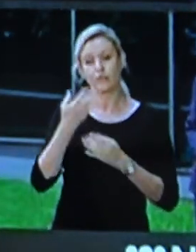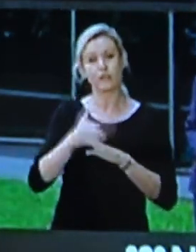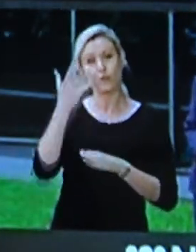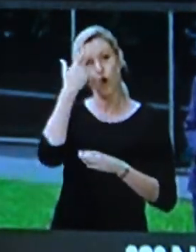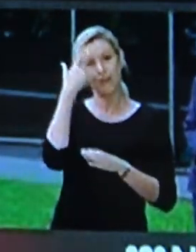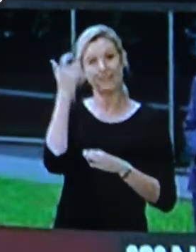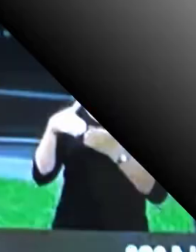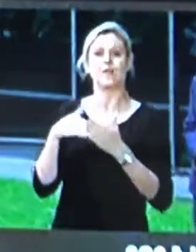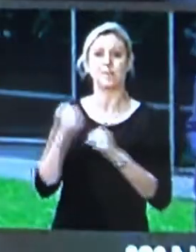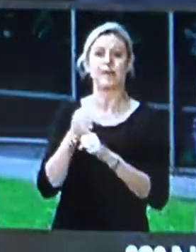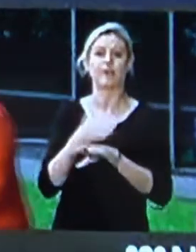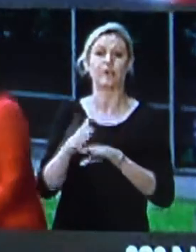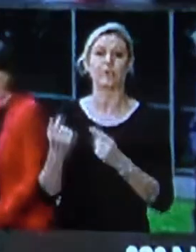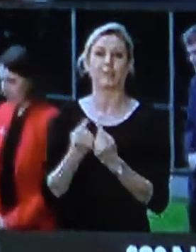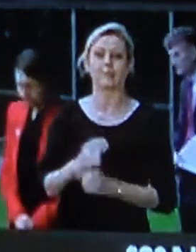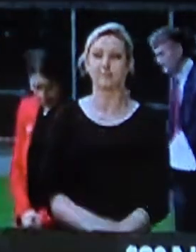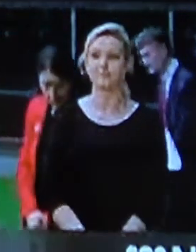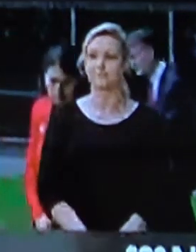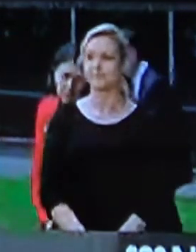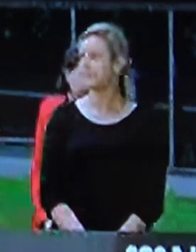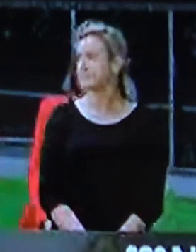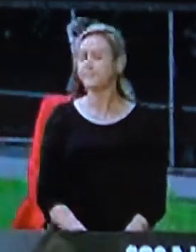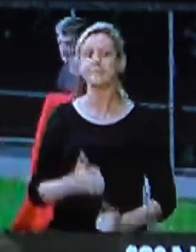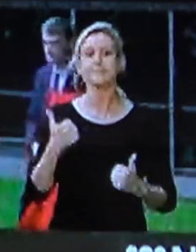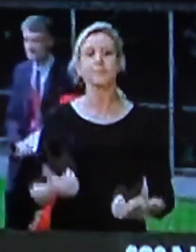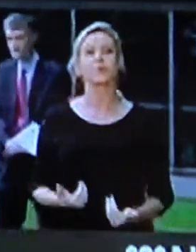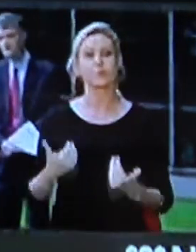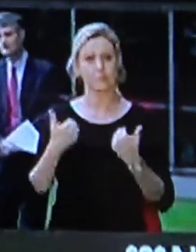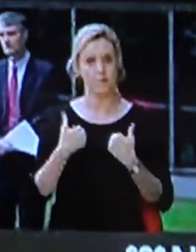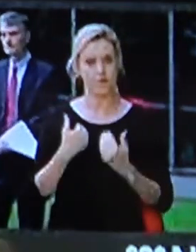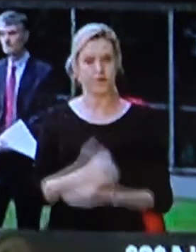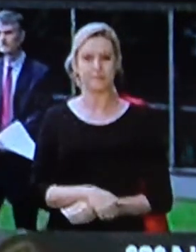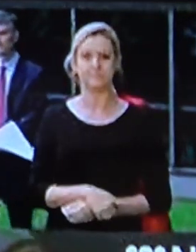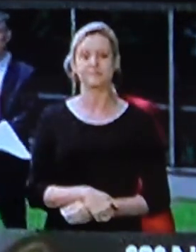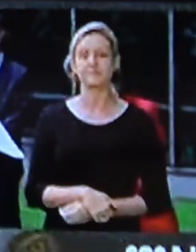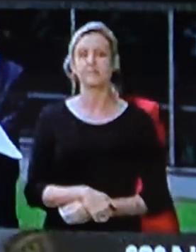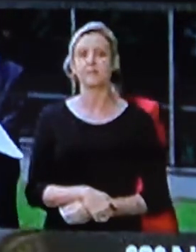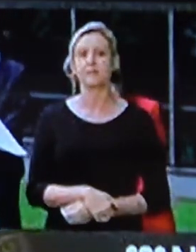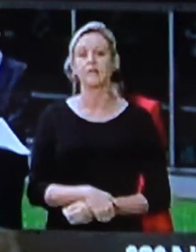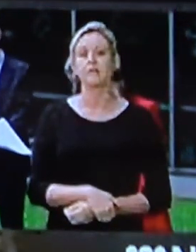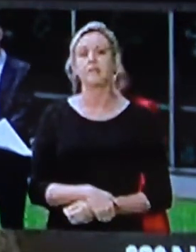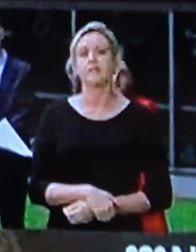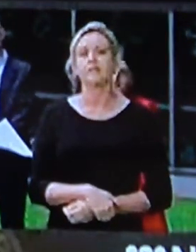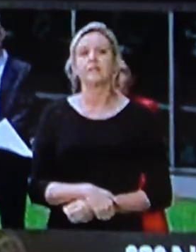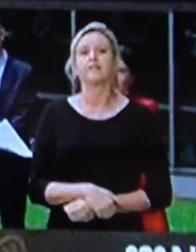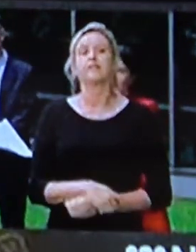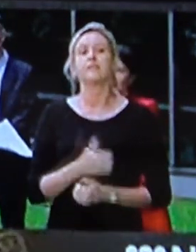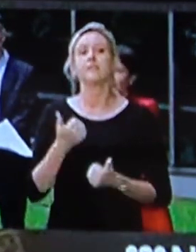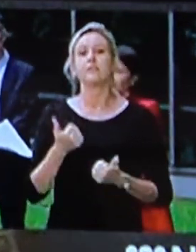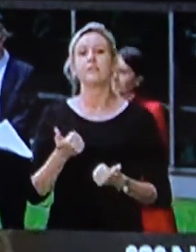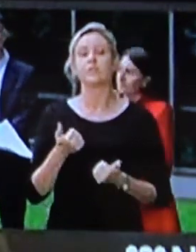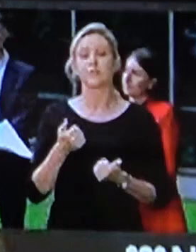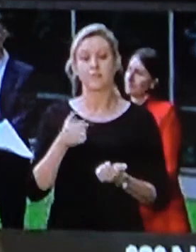launching today. Thank you. Good morning. Thanks, Premier. Acknowledged Minister Ayres, Dr. McAnulty. Good morning. The airport